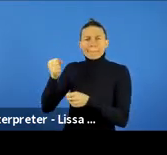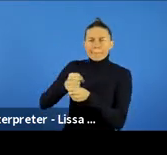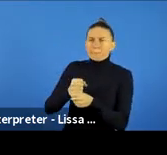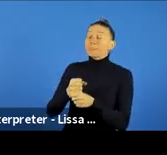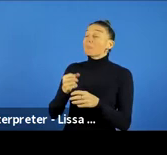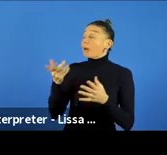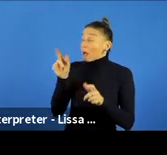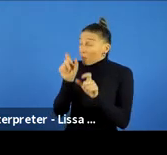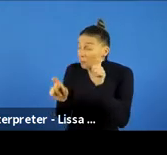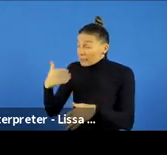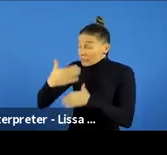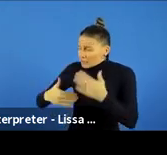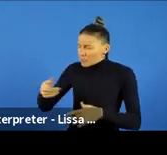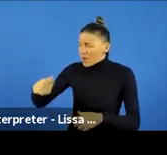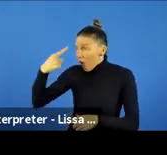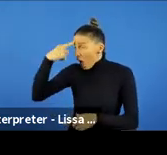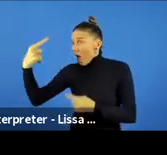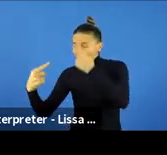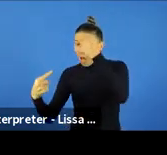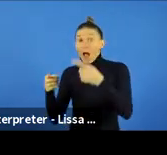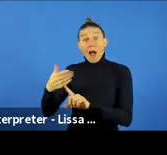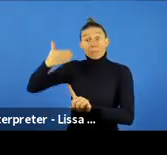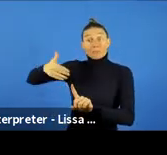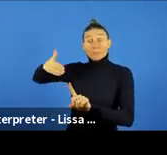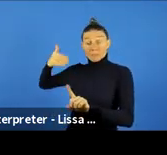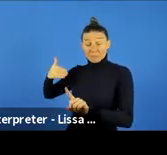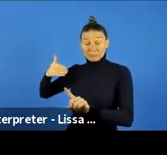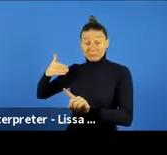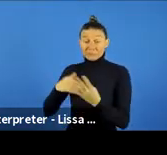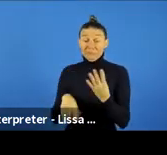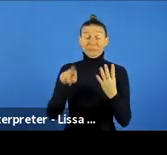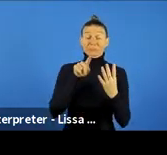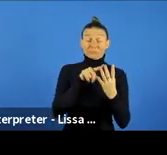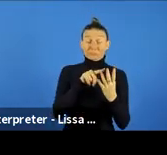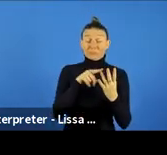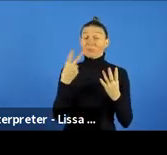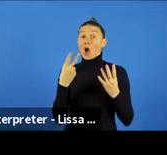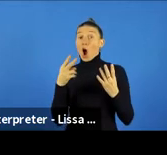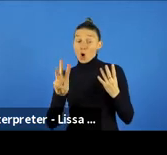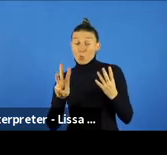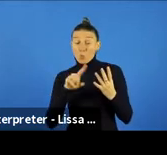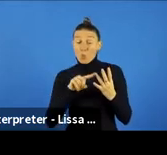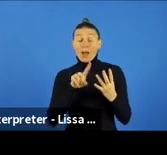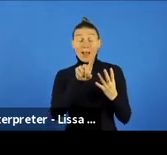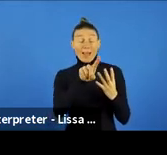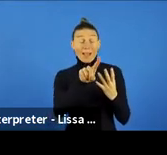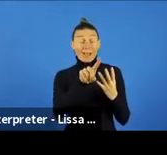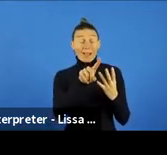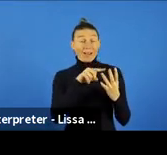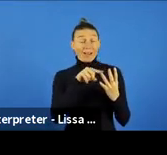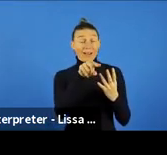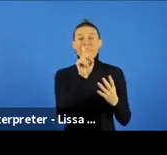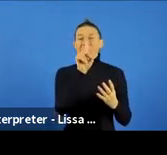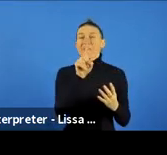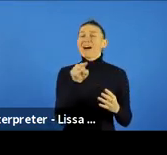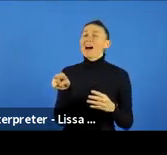with disabilities. Konstantin is our hardware engineer. In his free time, he's actually building motorcycles in the garage. So he's the